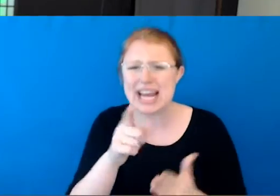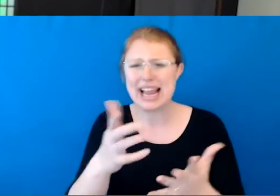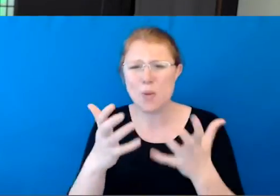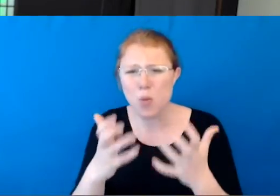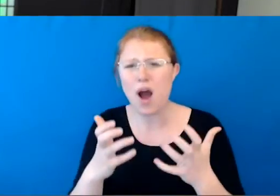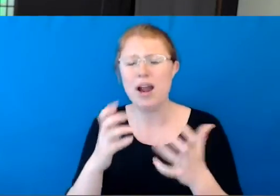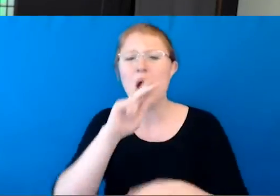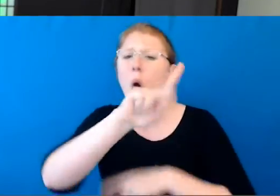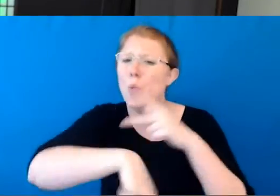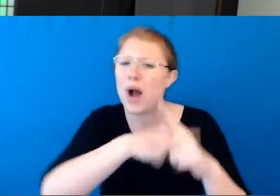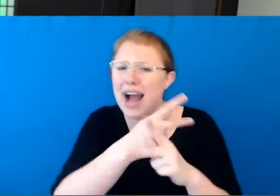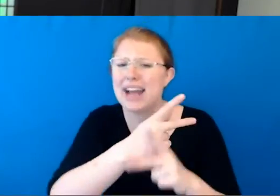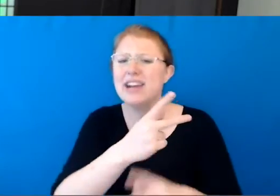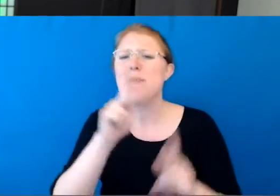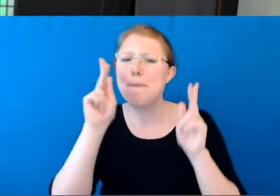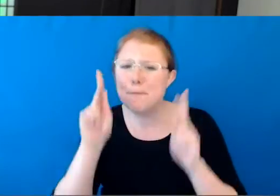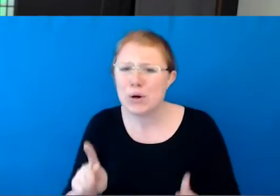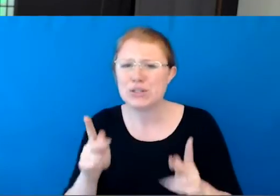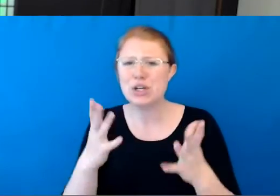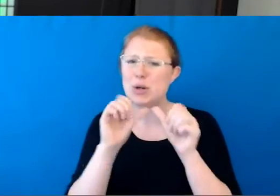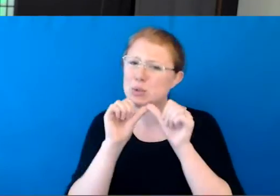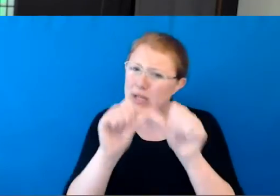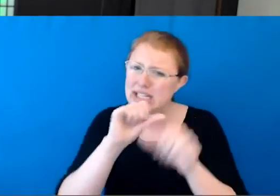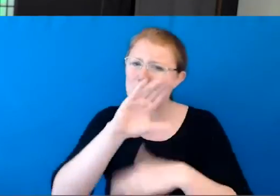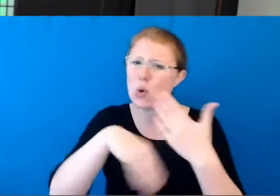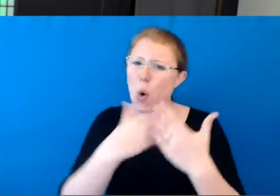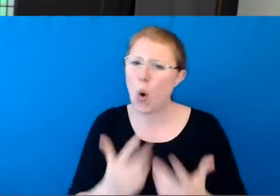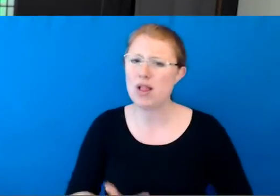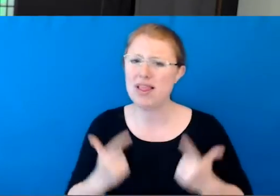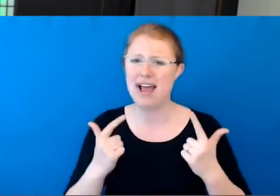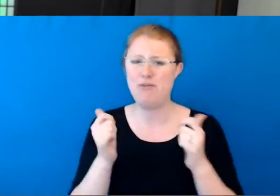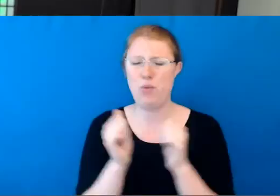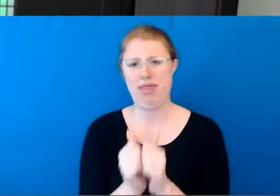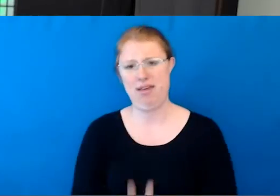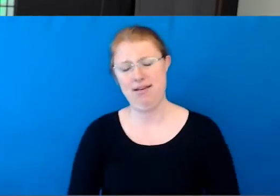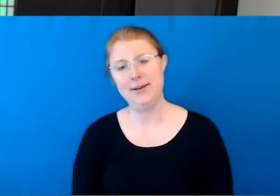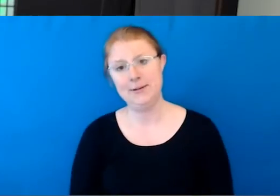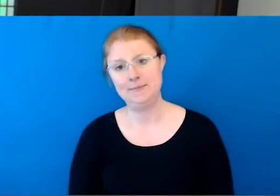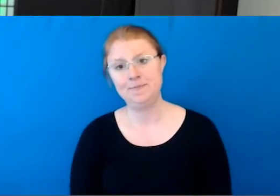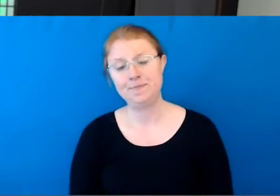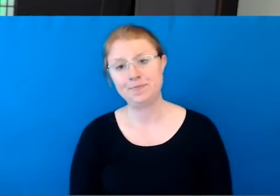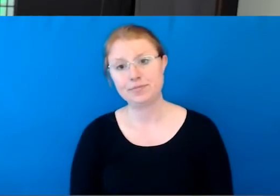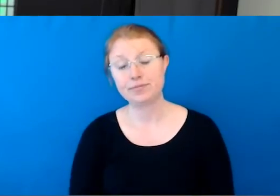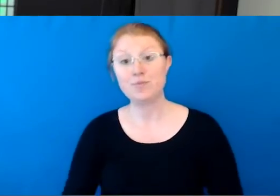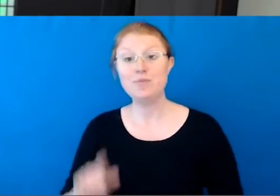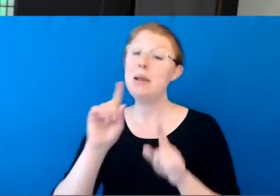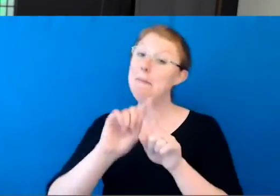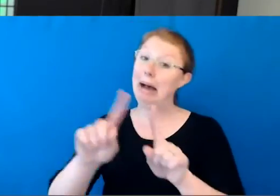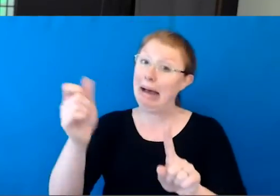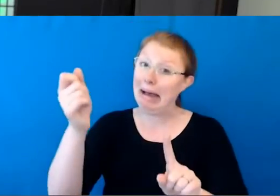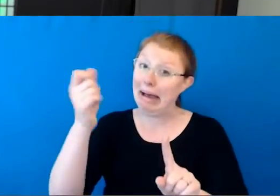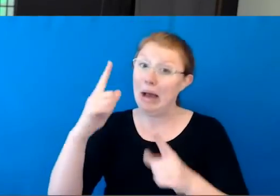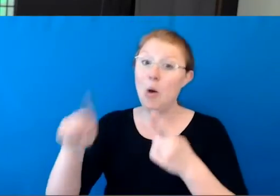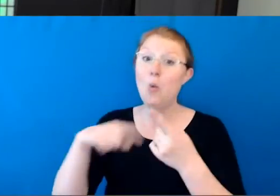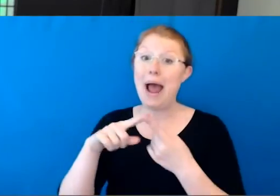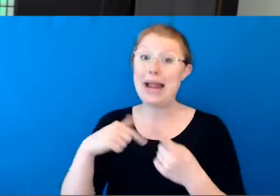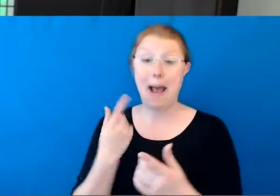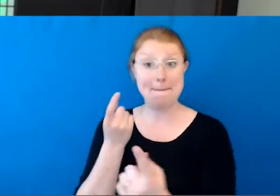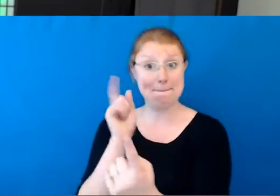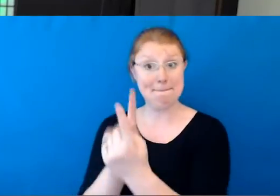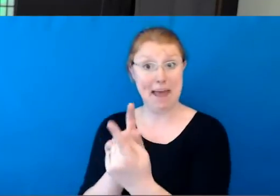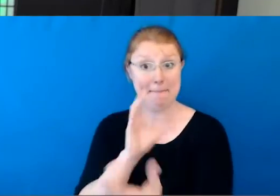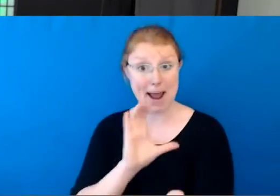life with? Now, I got to qualify that statement because when I met my wife, we weren't at a church